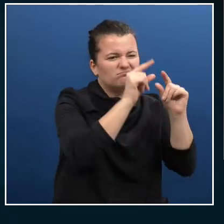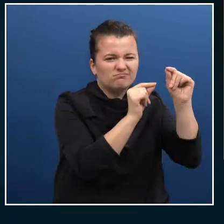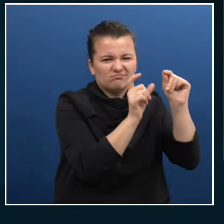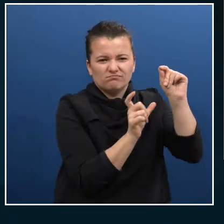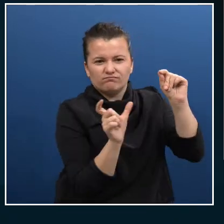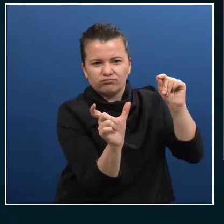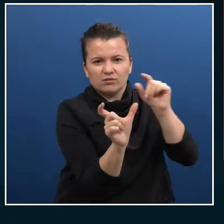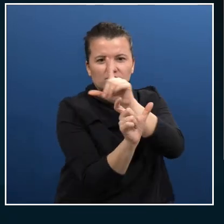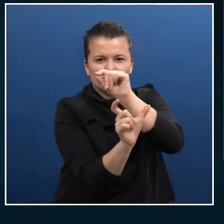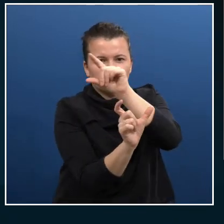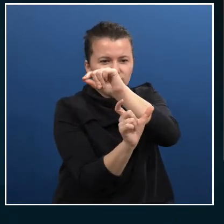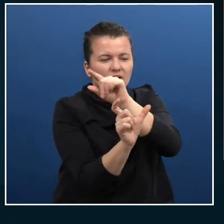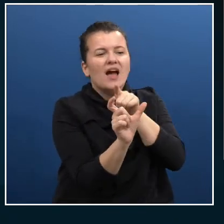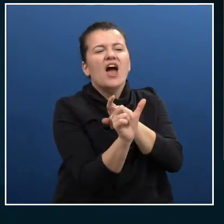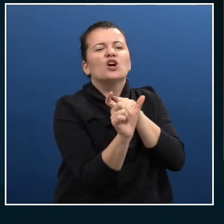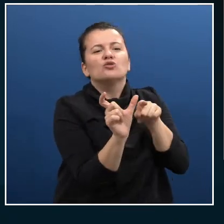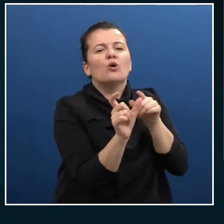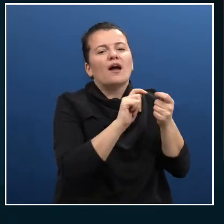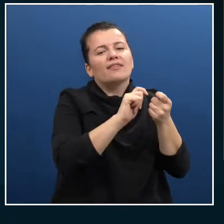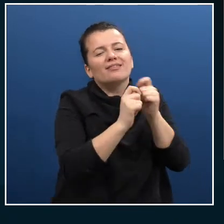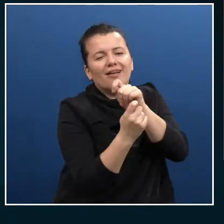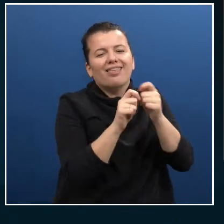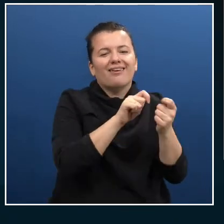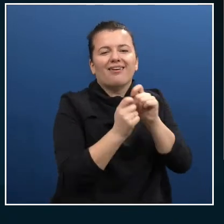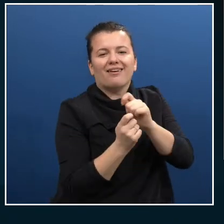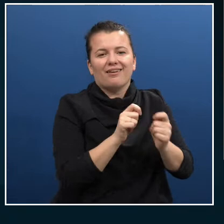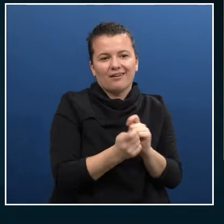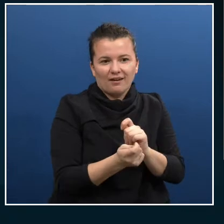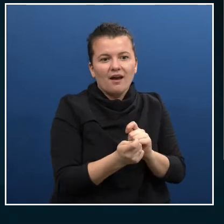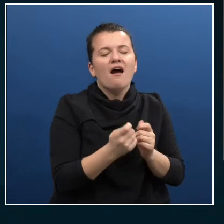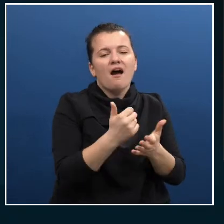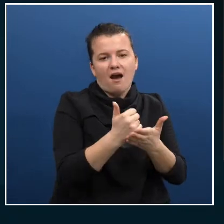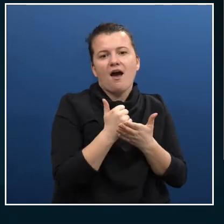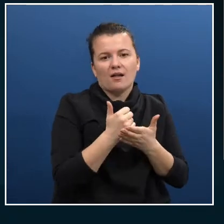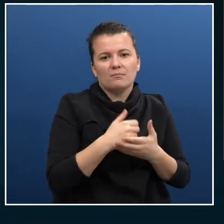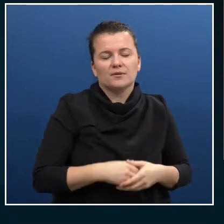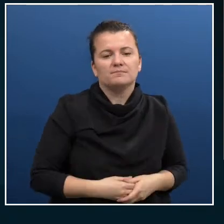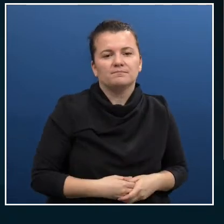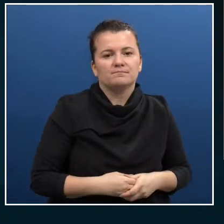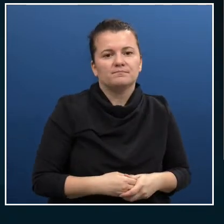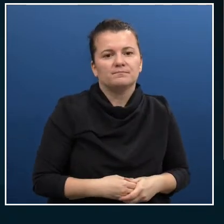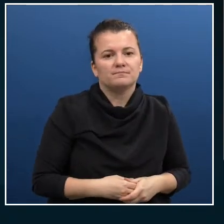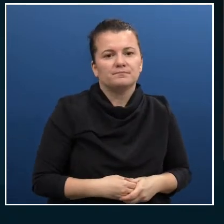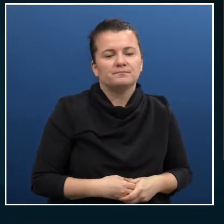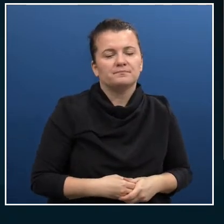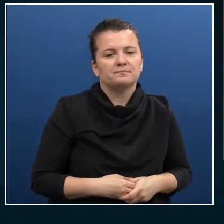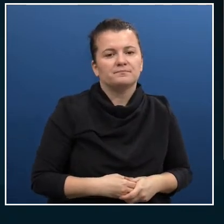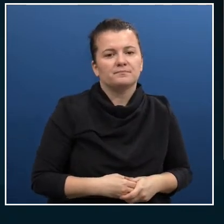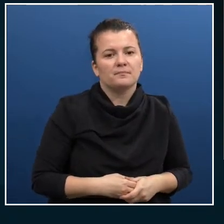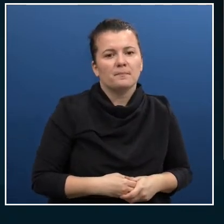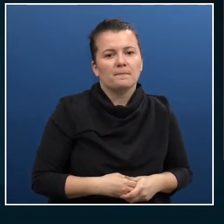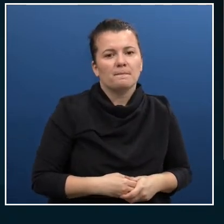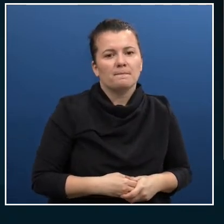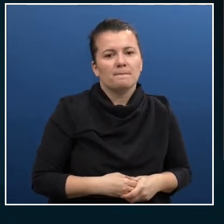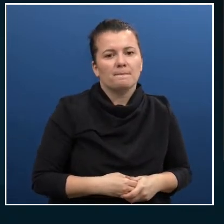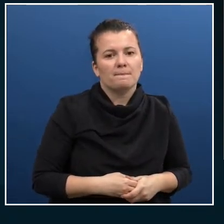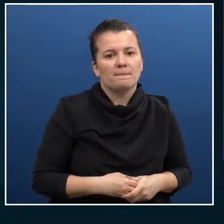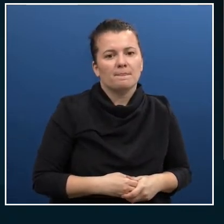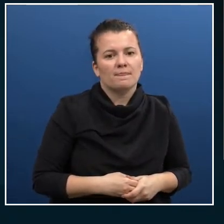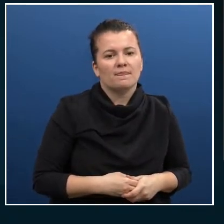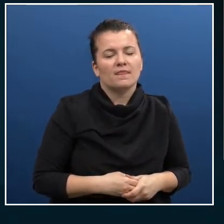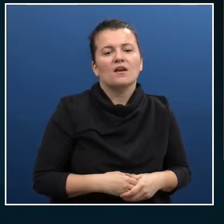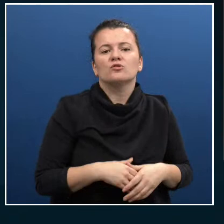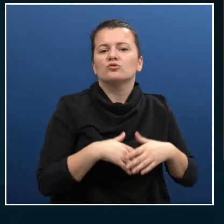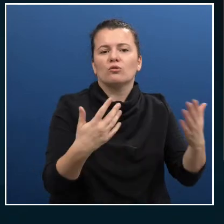some code, so you use backticks, and between that you do your code, and